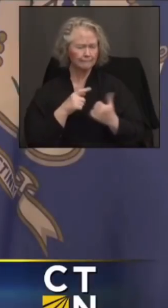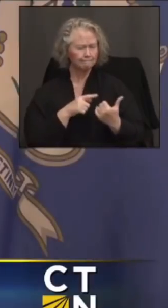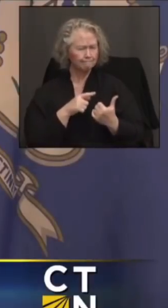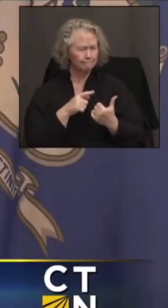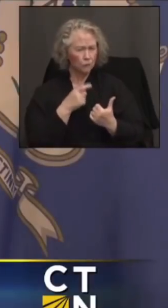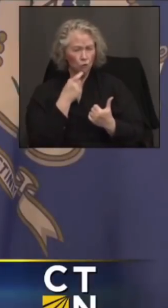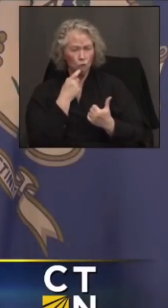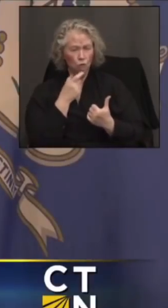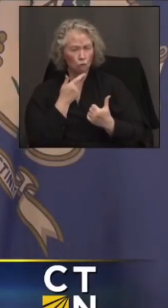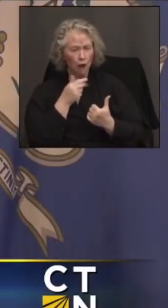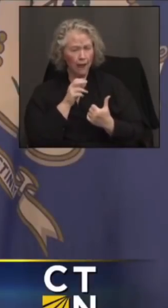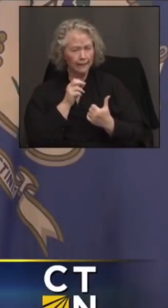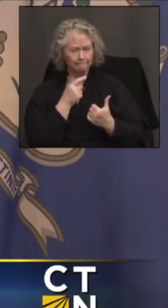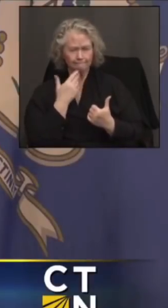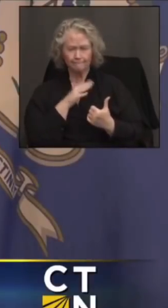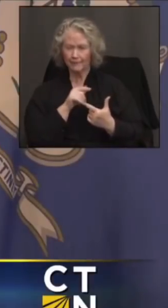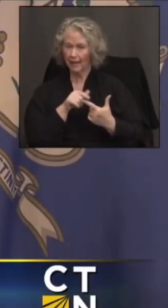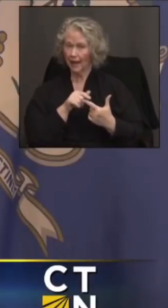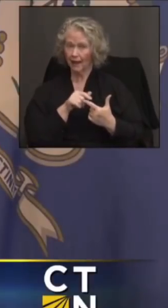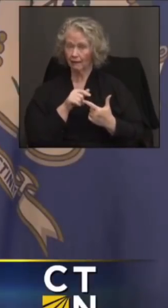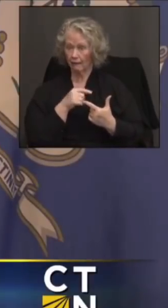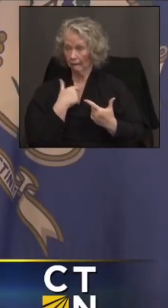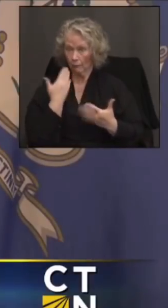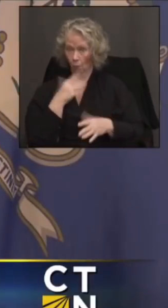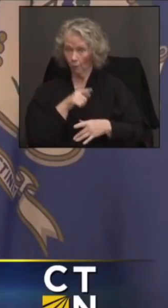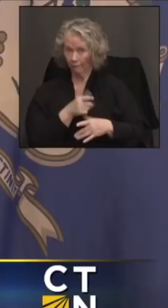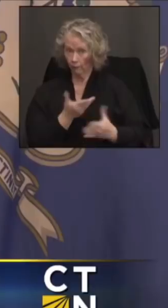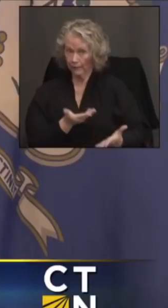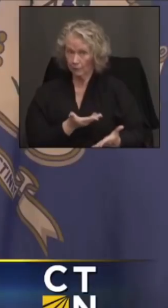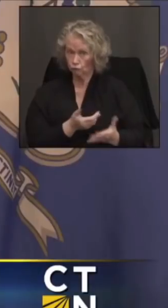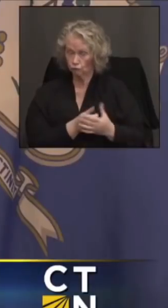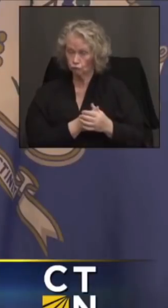and Washington. In fact, I didn't even know about that.